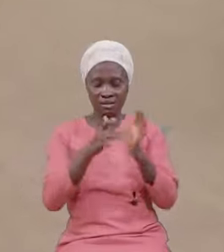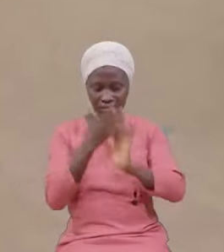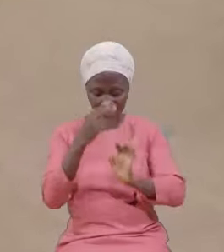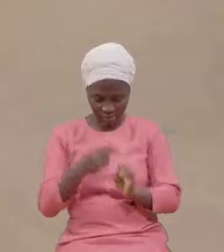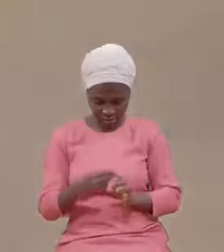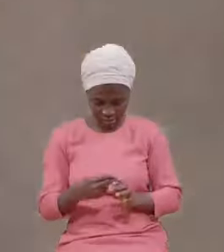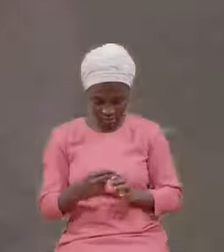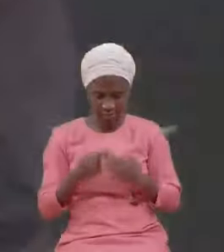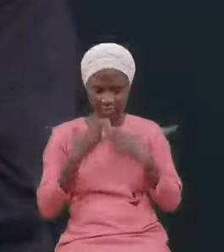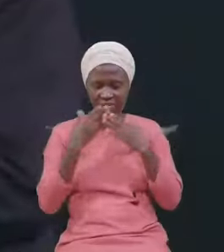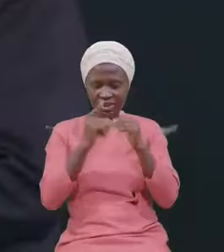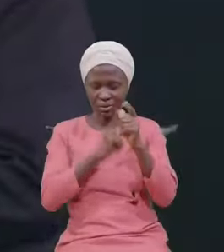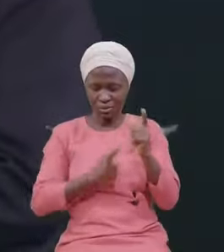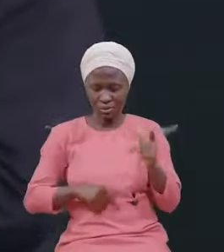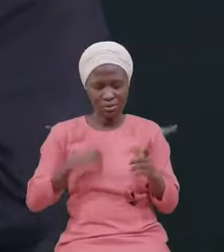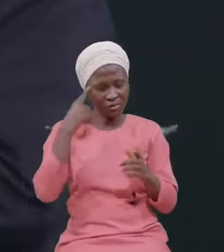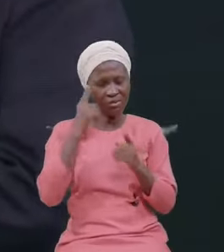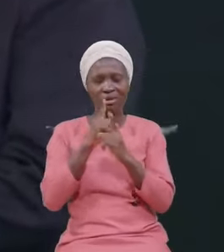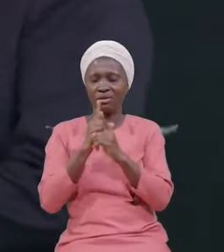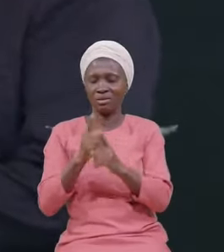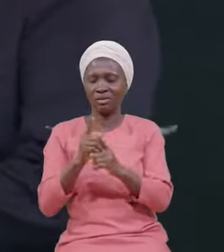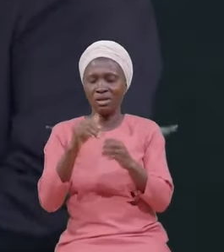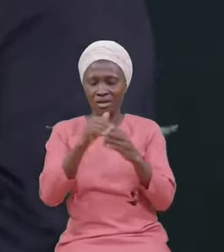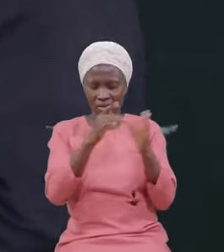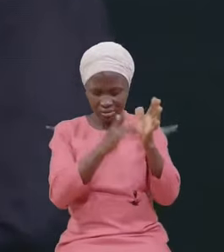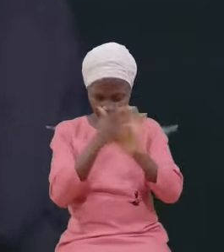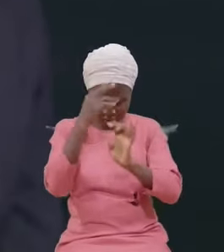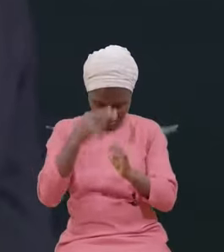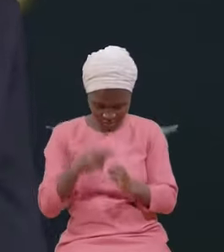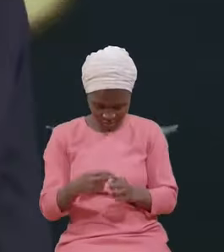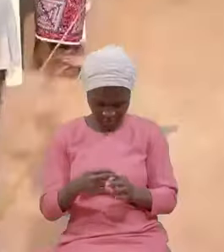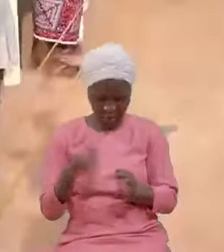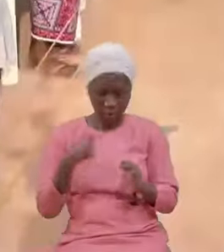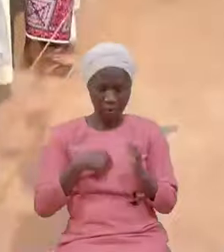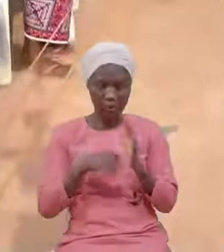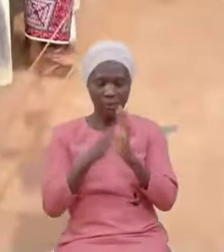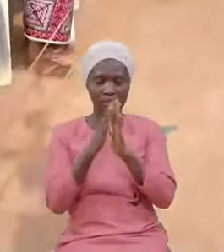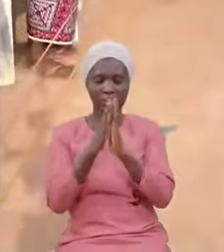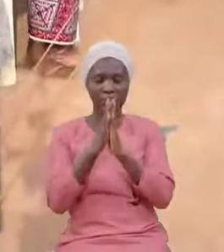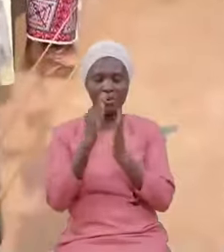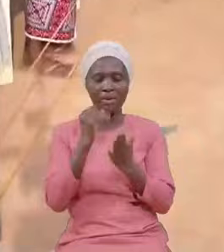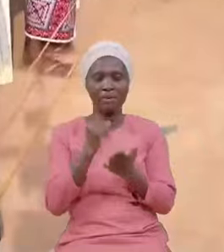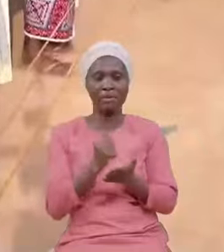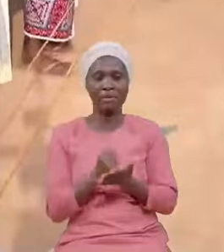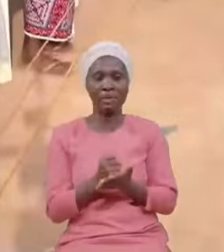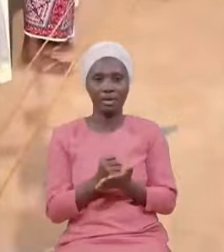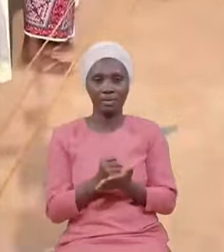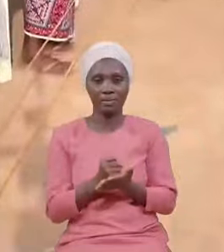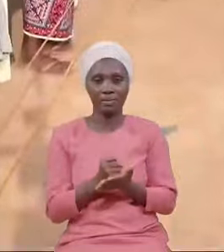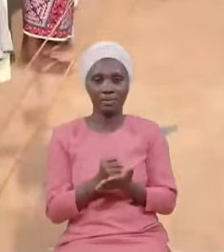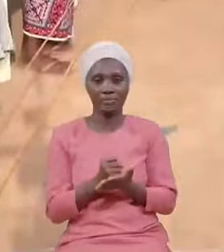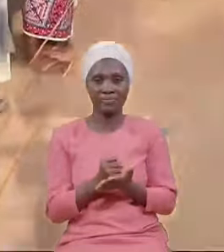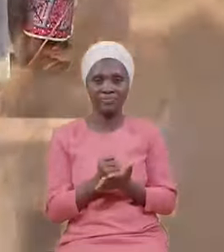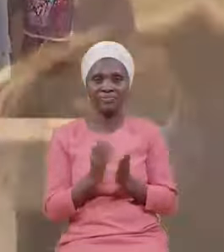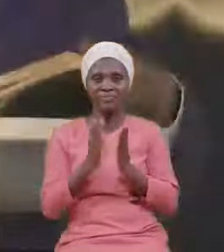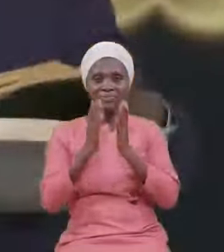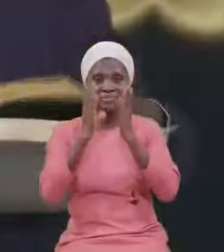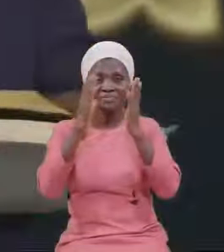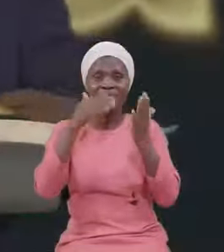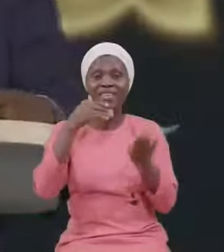for the answer in Jesus name we pray a good good